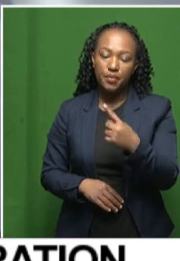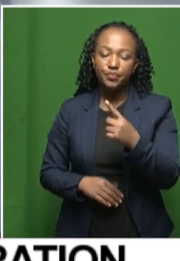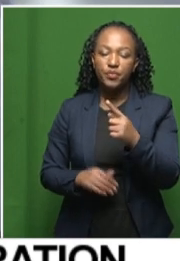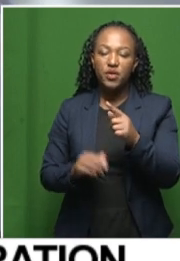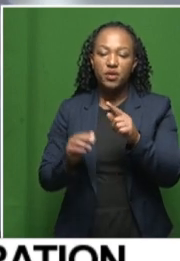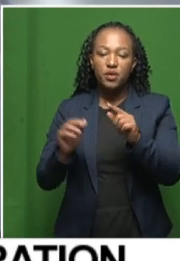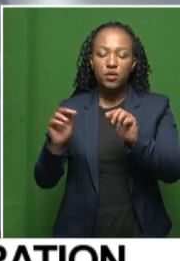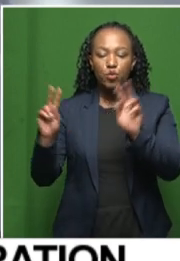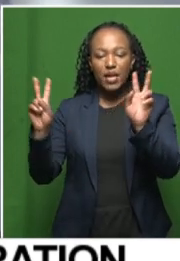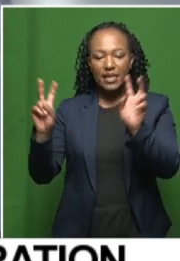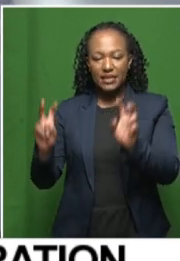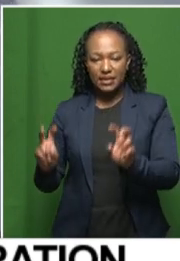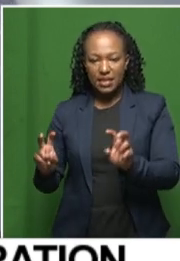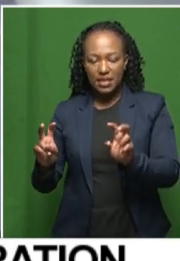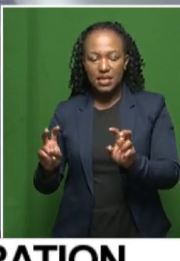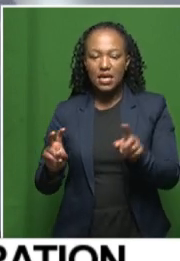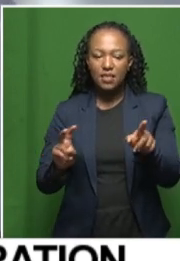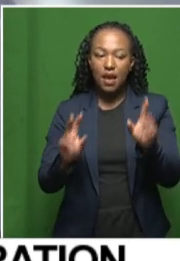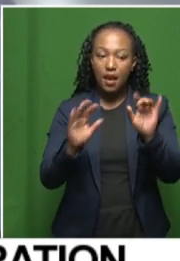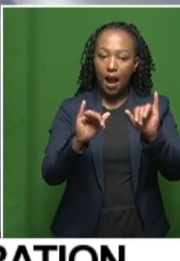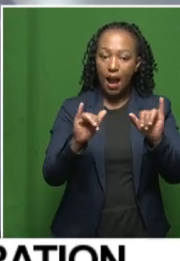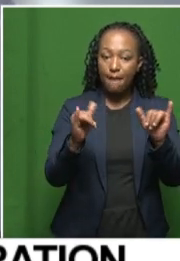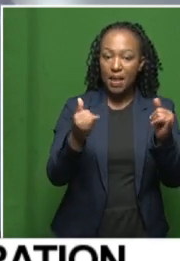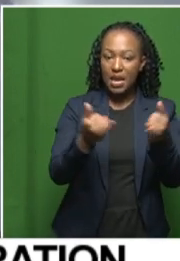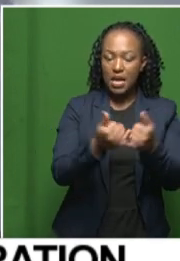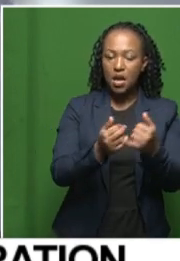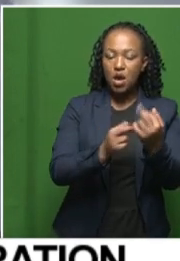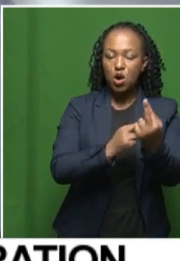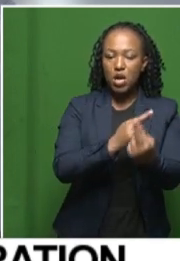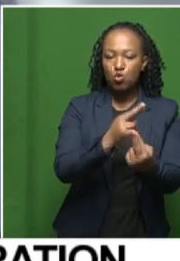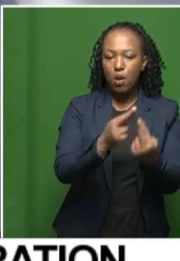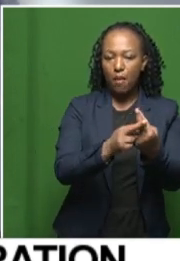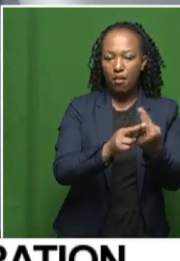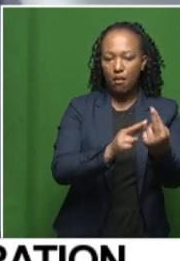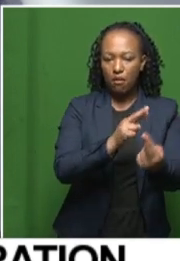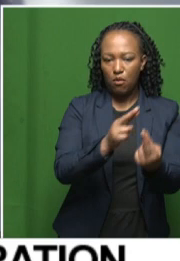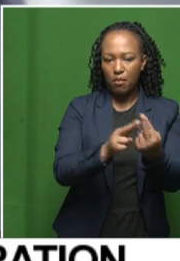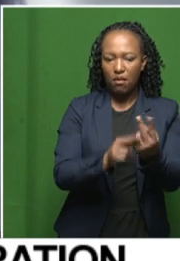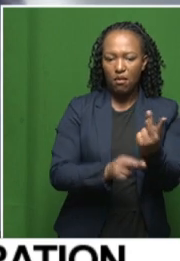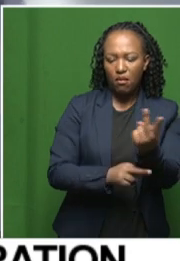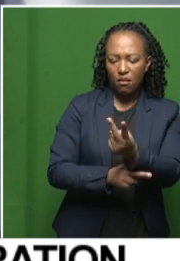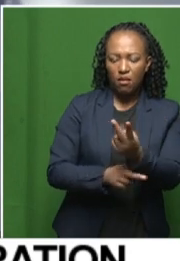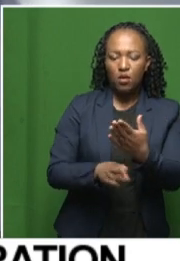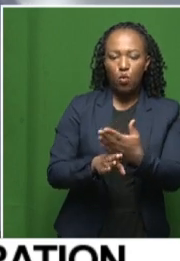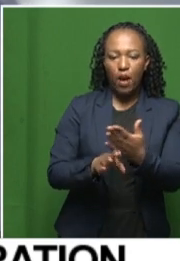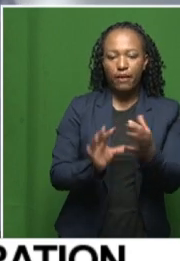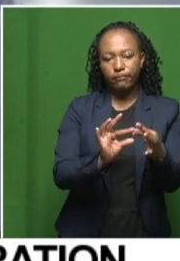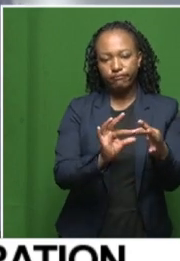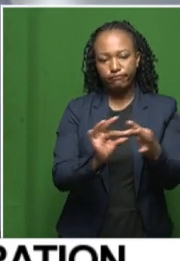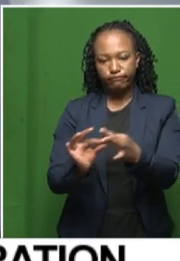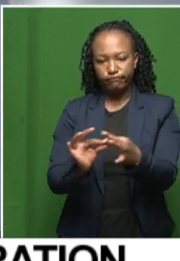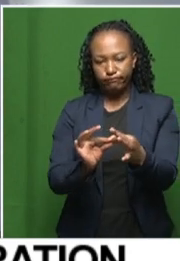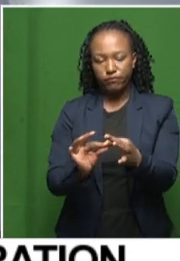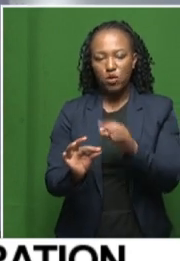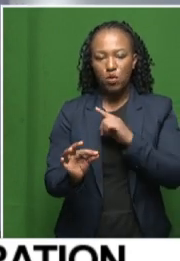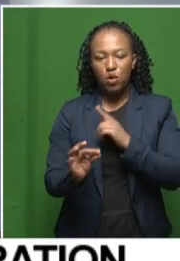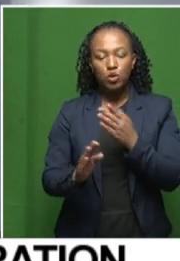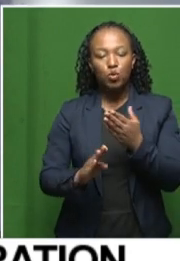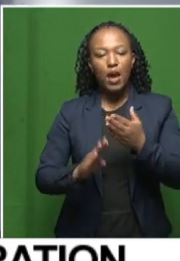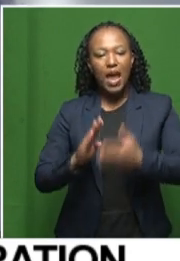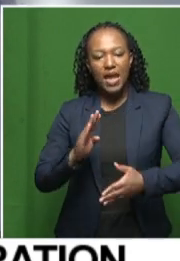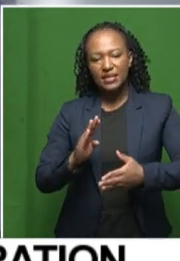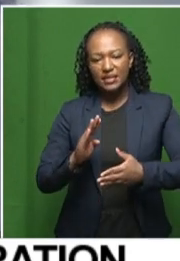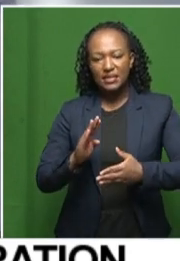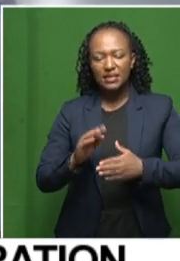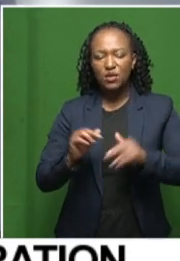the decentralized renewables who obviously need to work together to end the energy